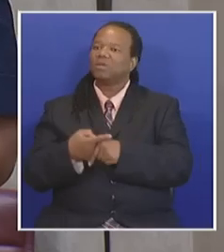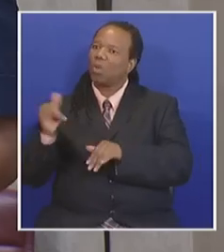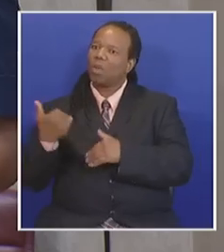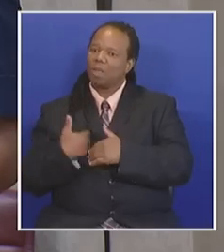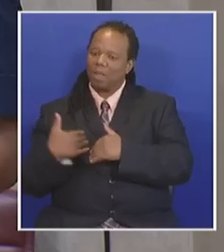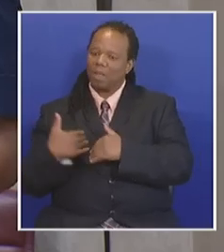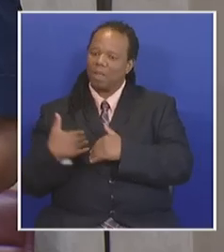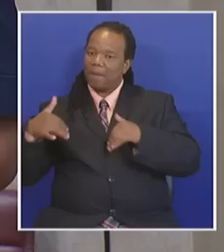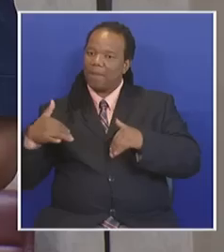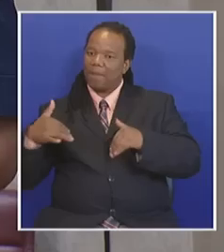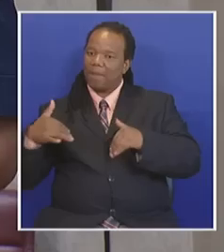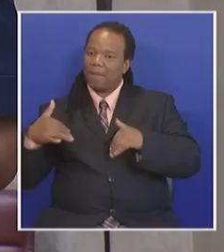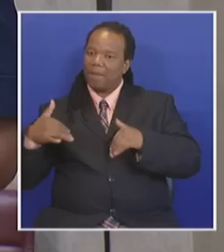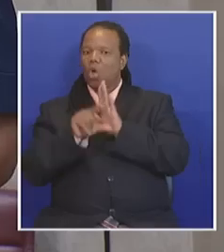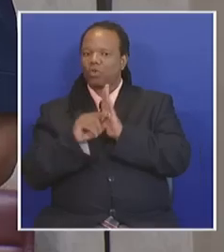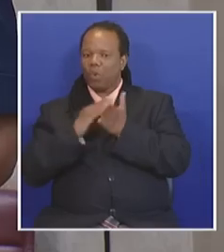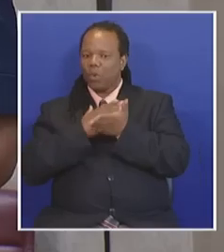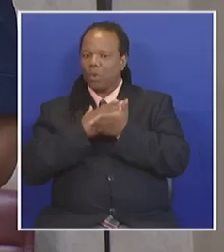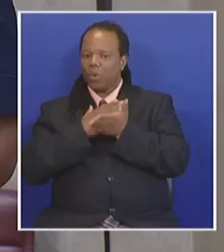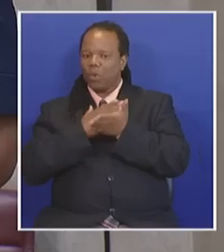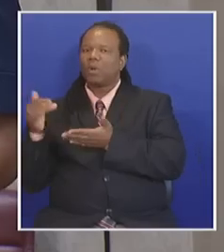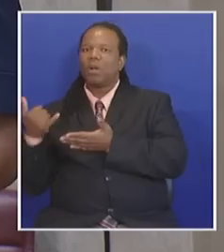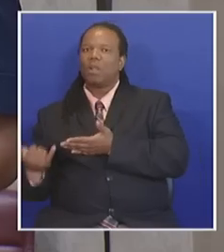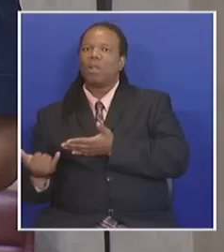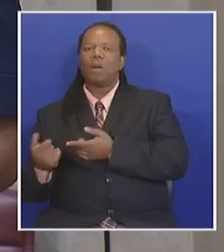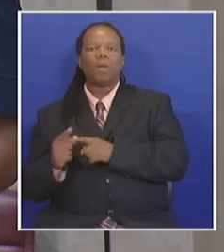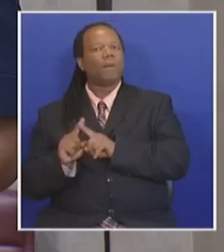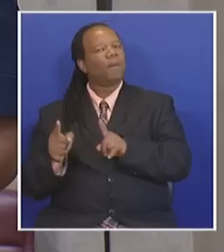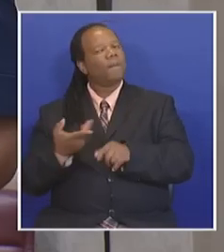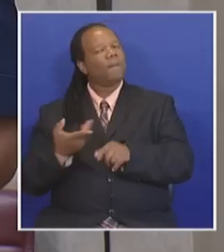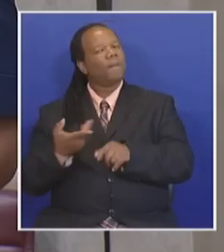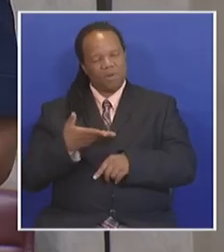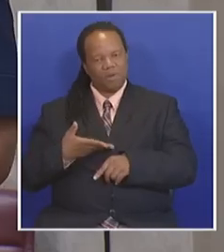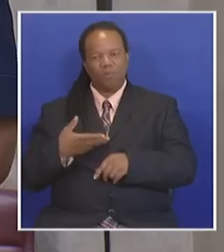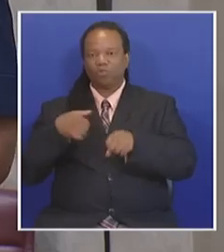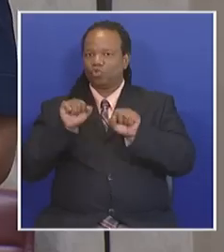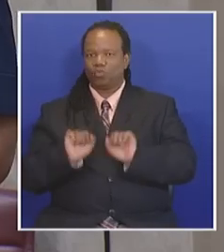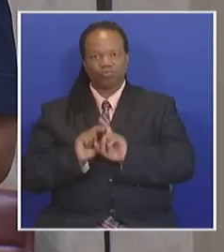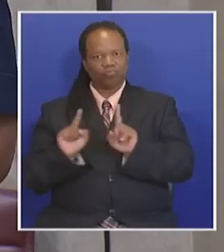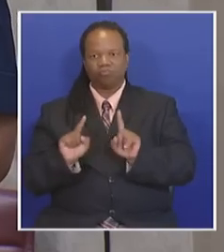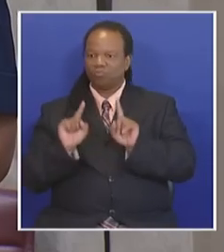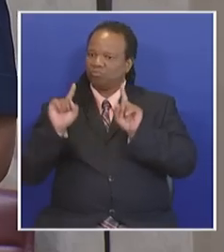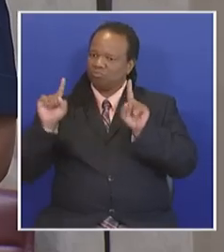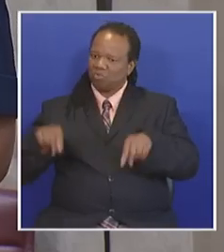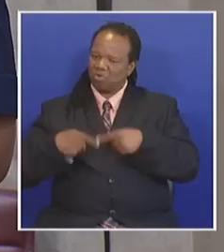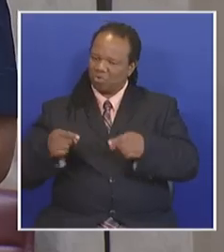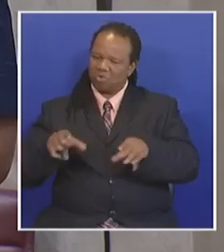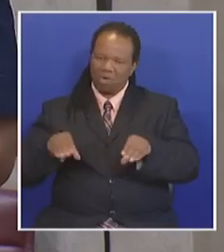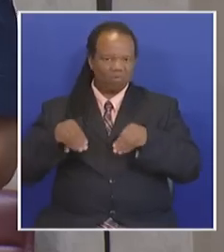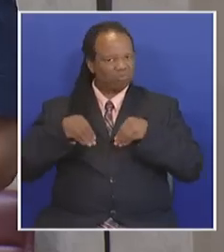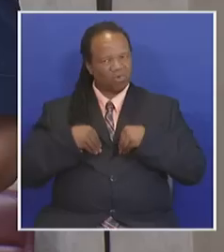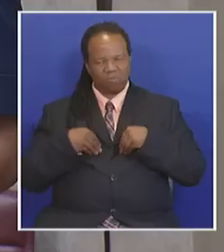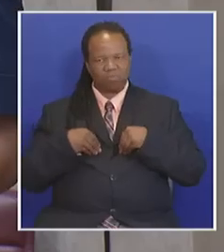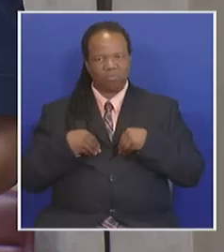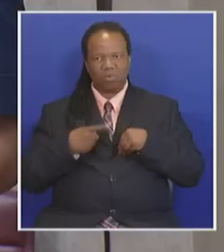from our statutes. Madam Chairperson, cannot be allowed in a democratic country like South Africa. It constitutes a blight of